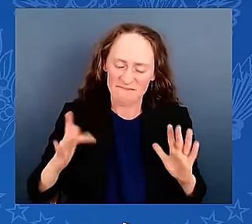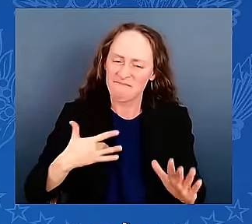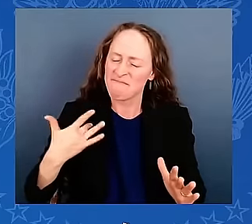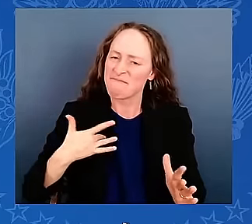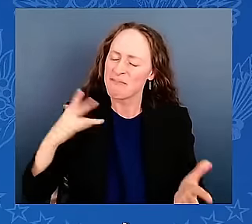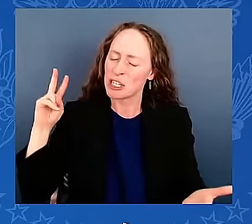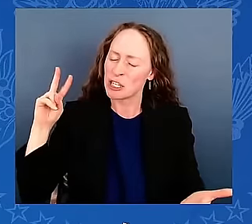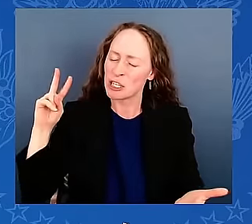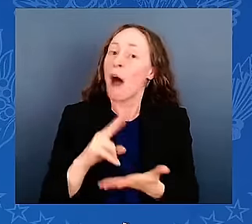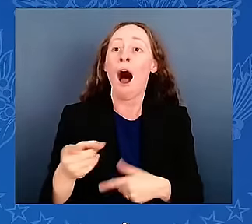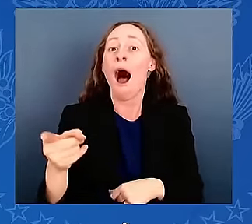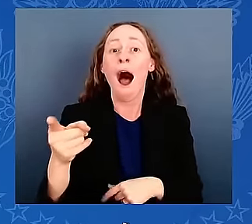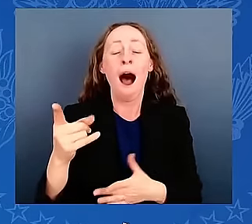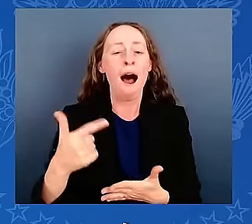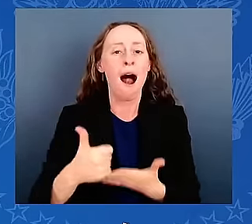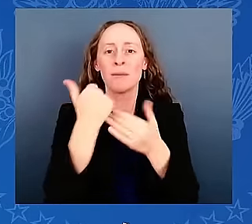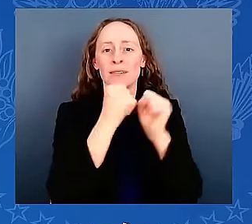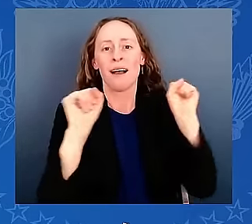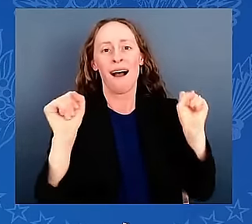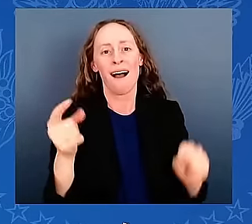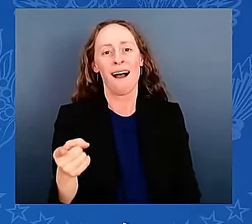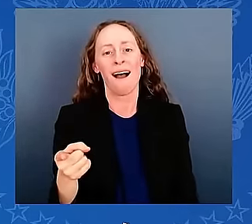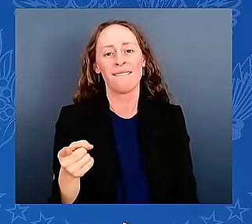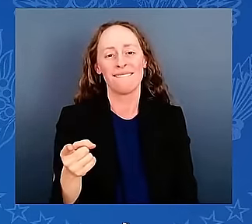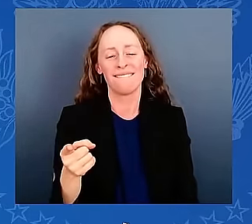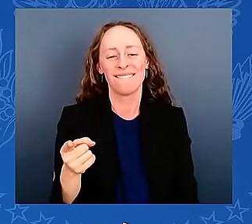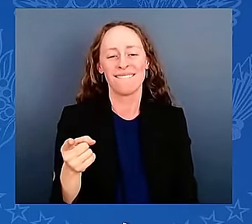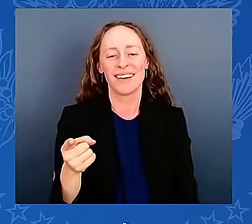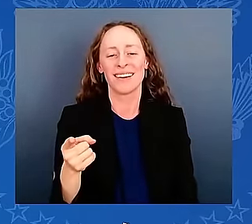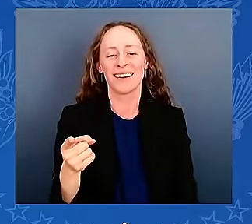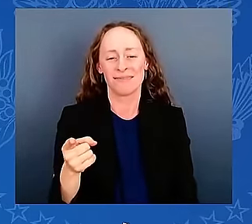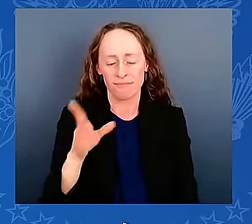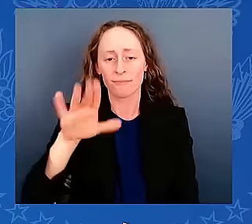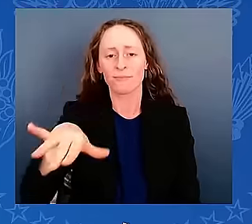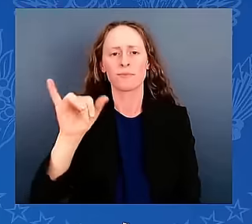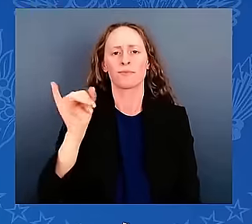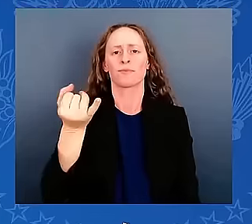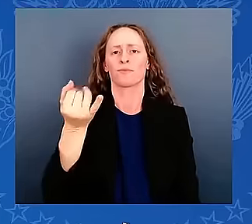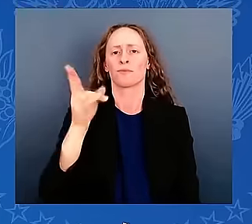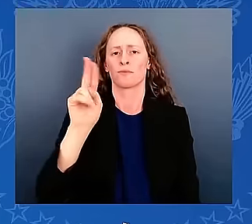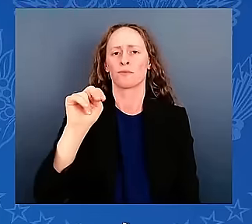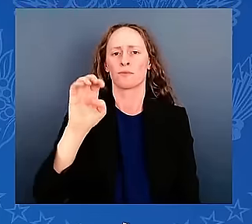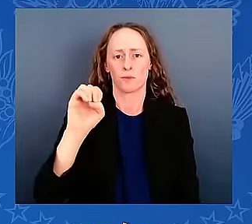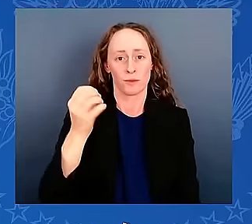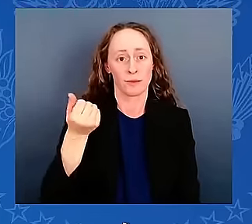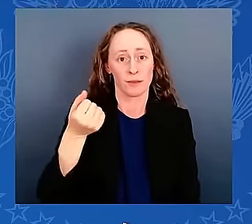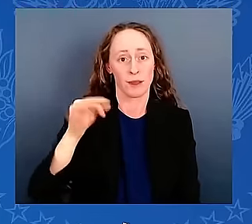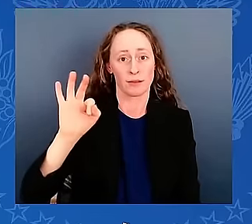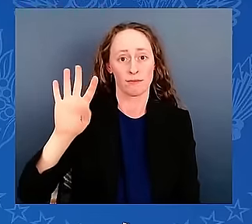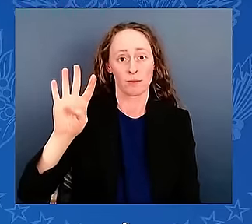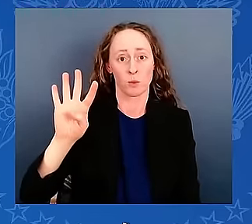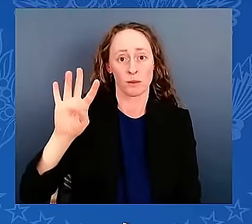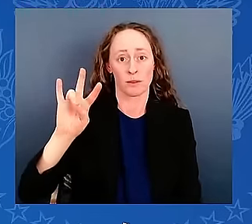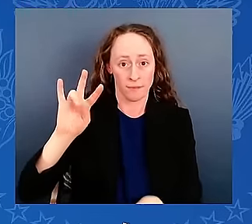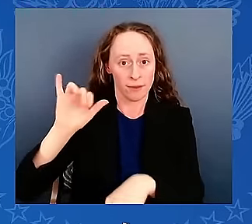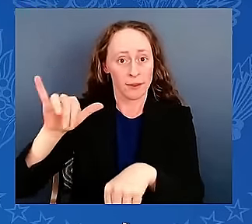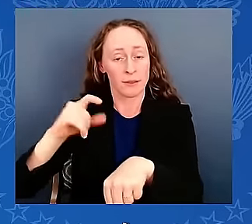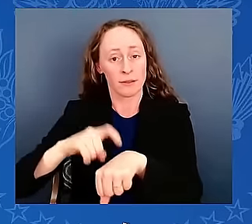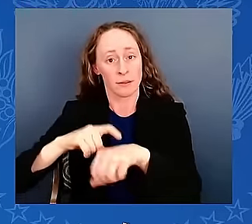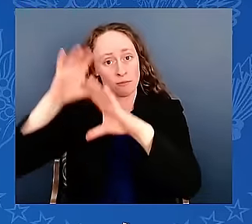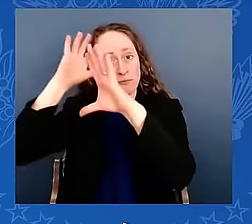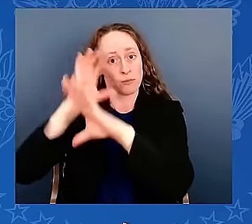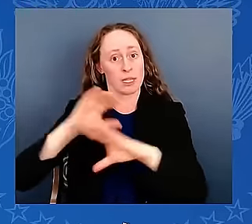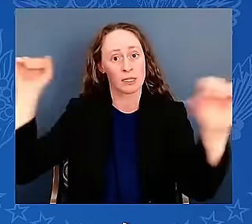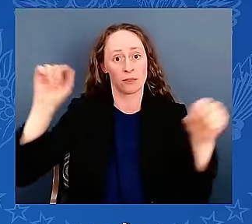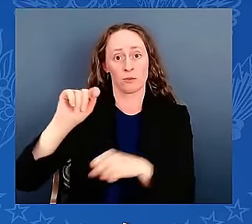1947, Harry Truman became the first president to speak at this convention. And he was remembered for a lot of